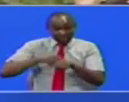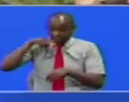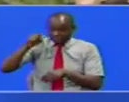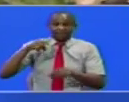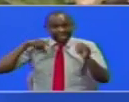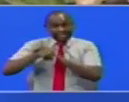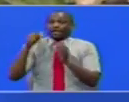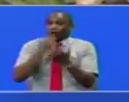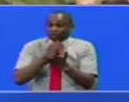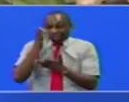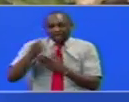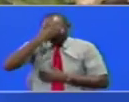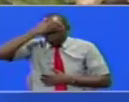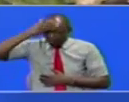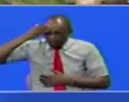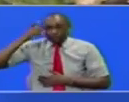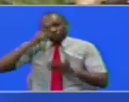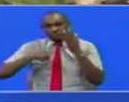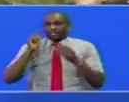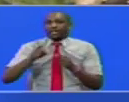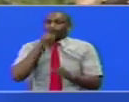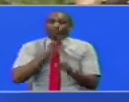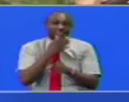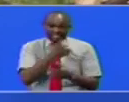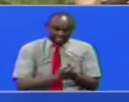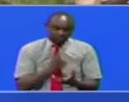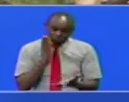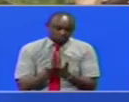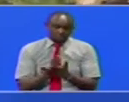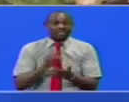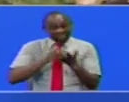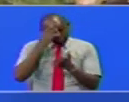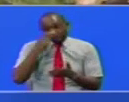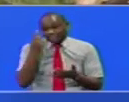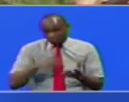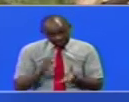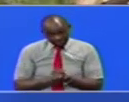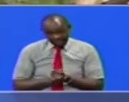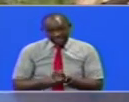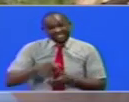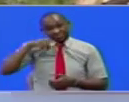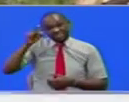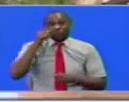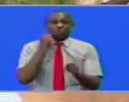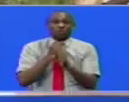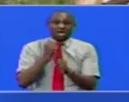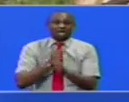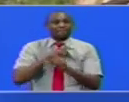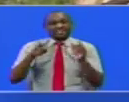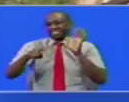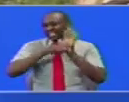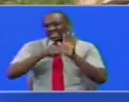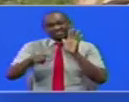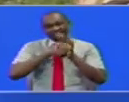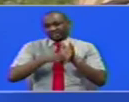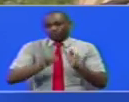the offices, they forgot what they had pledged. Exactly. That's why I would say that they have performed, but very